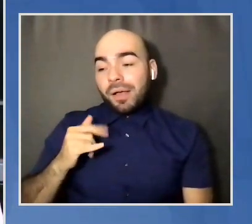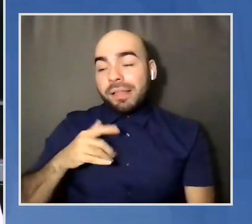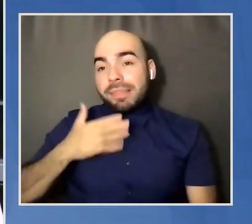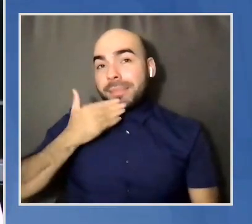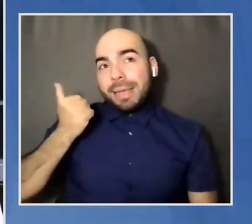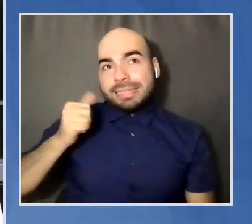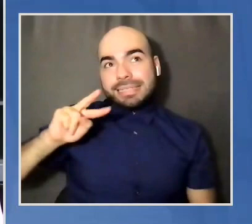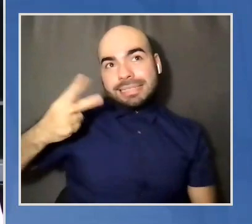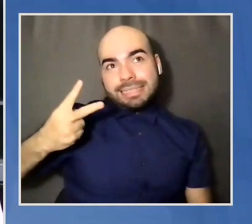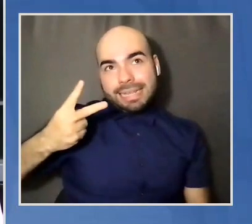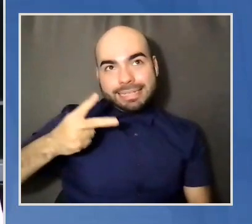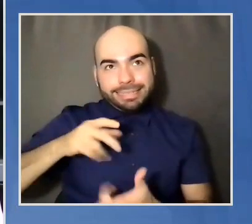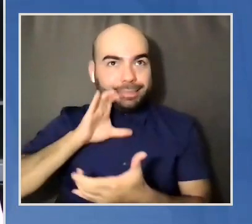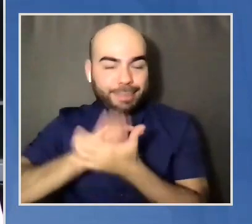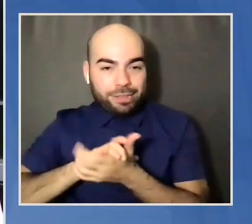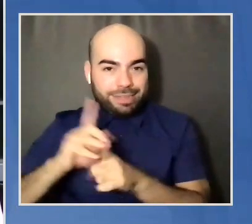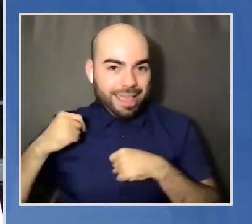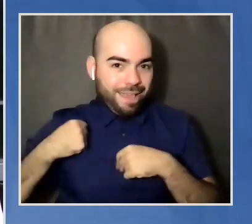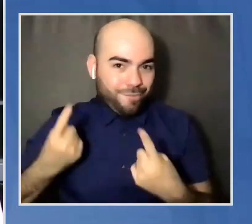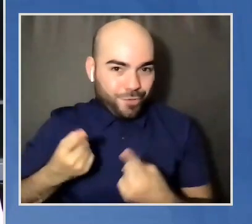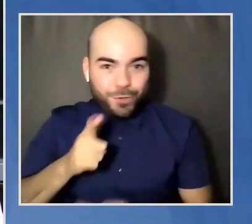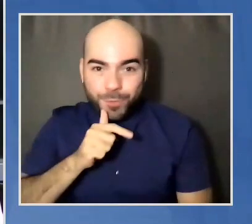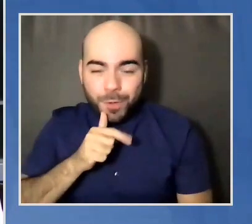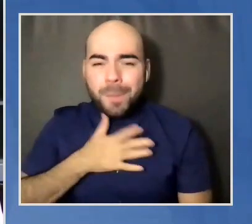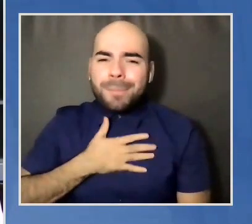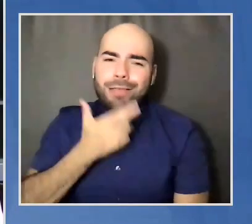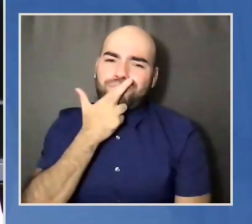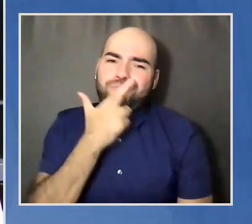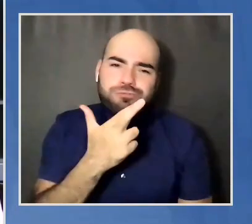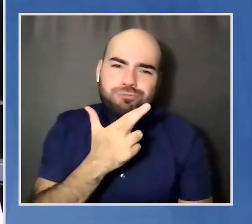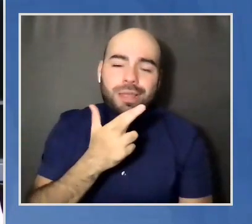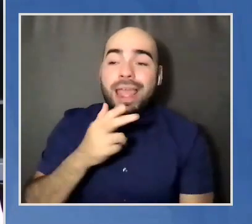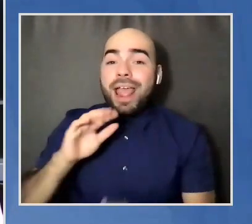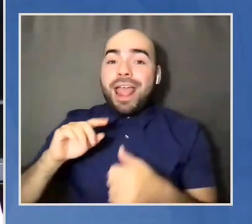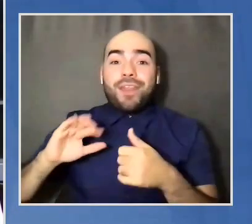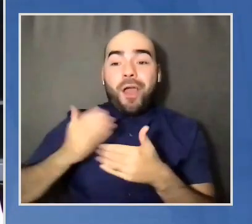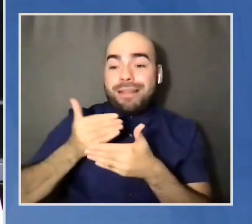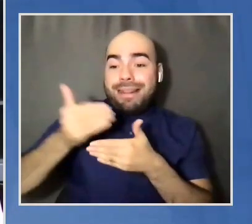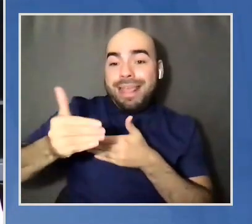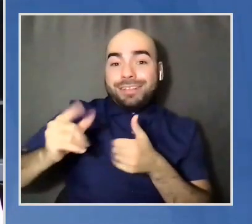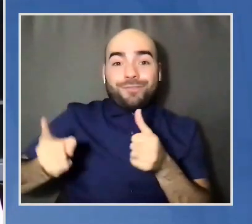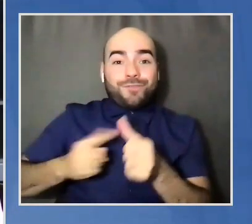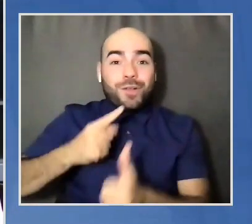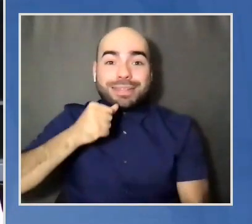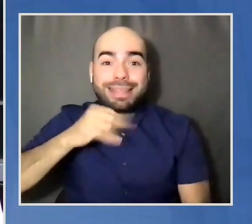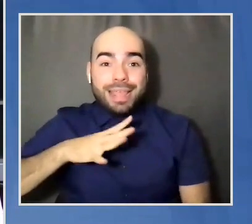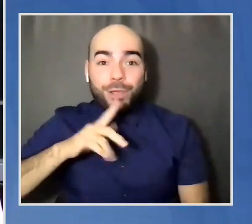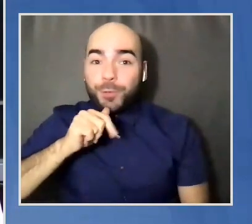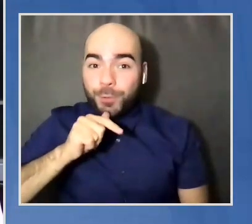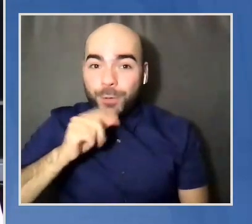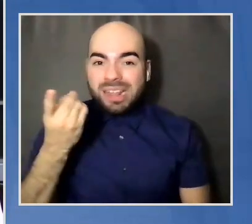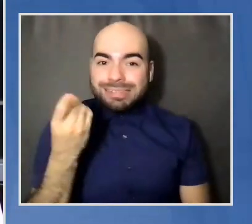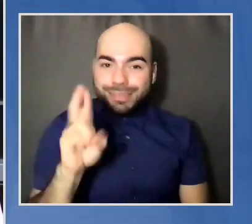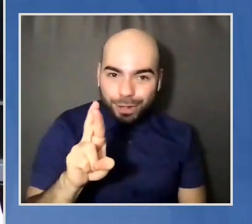best second spouse ever, my friend and our next First Lady, Dr. Jill Biden.